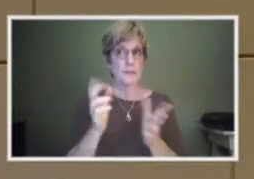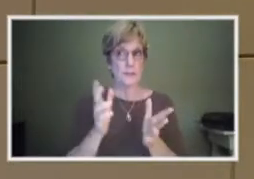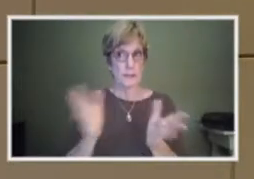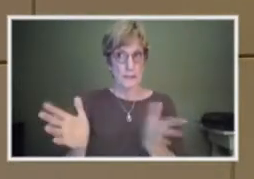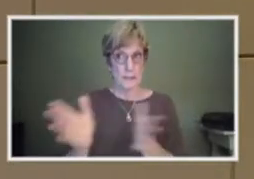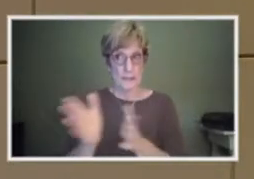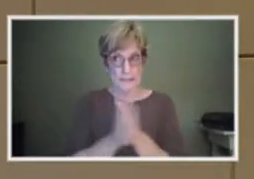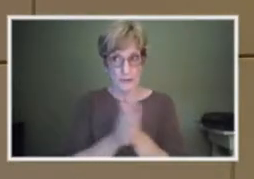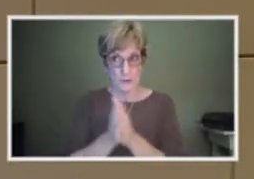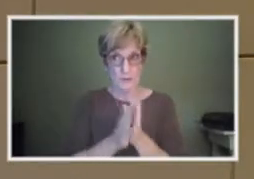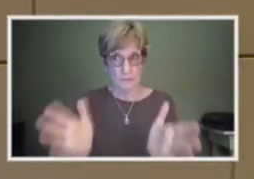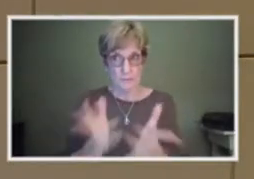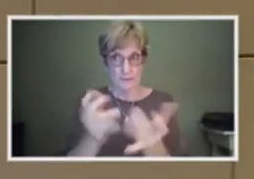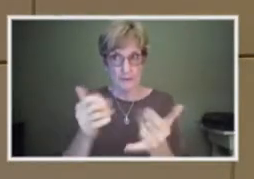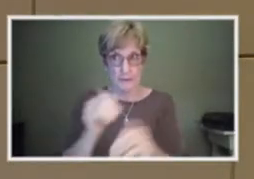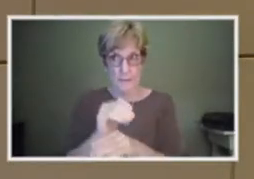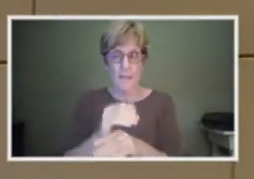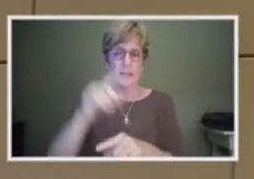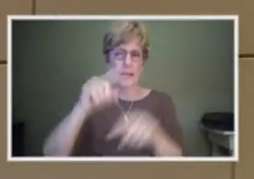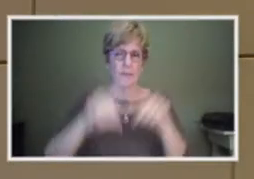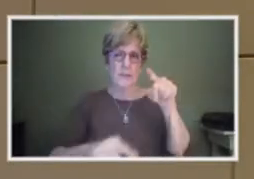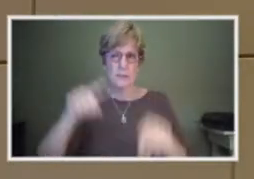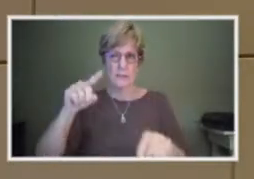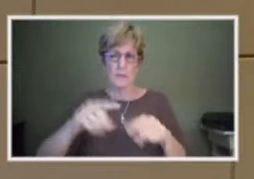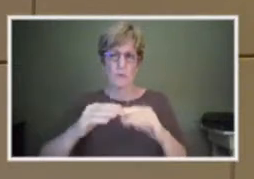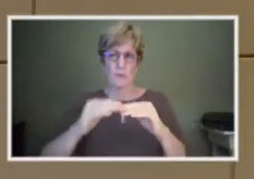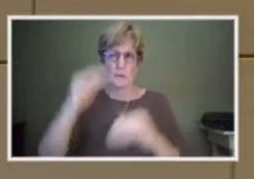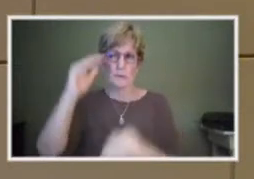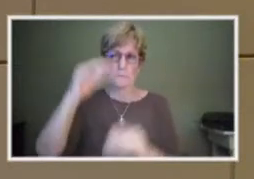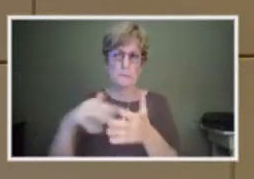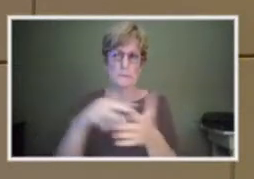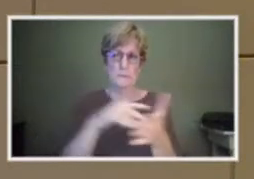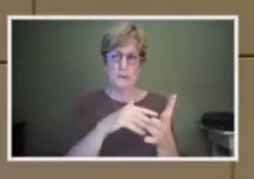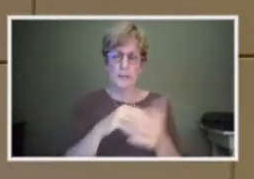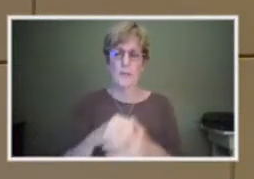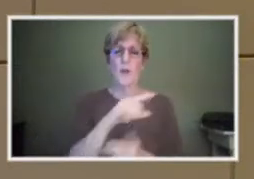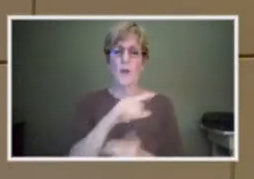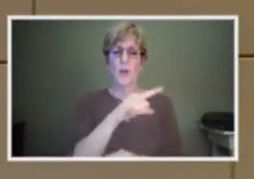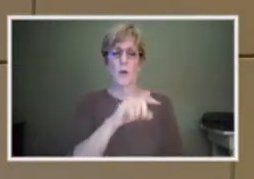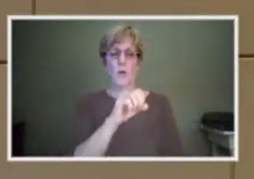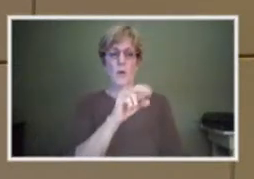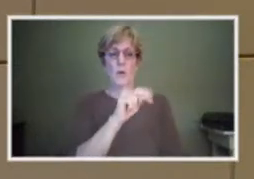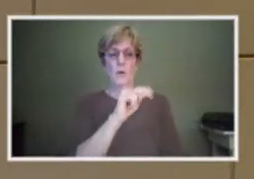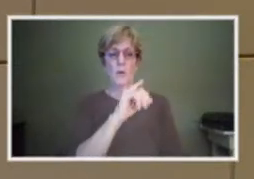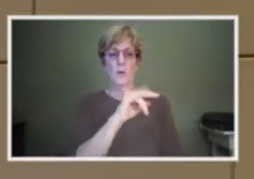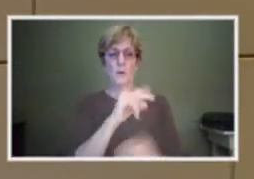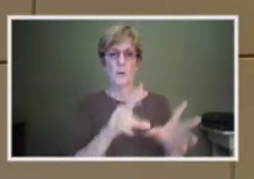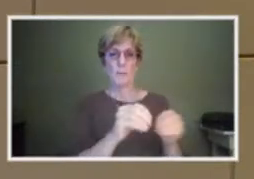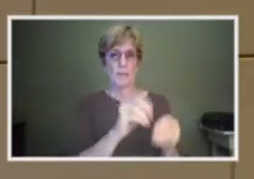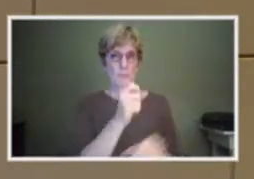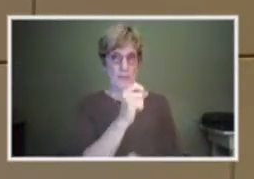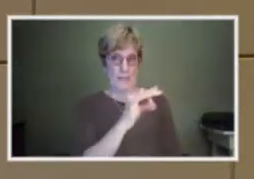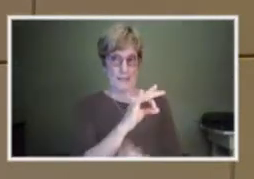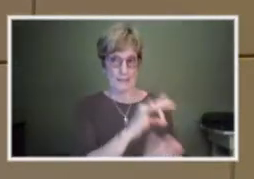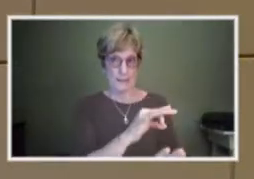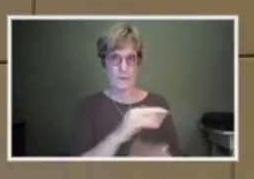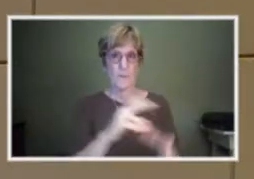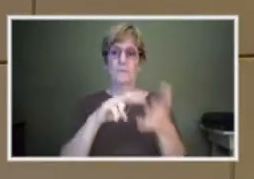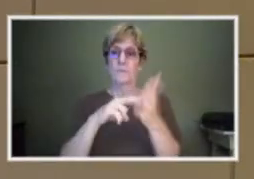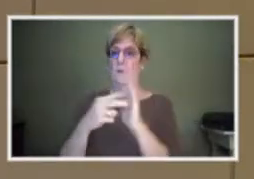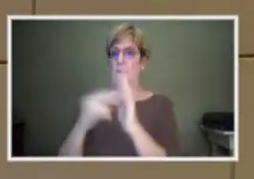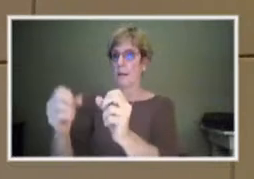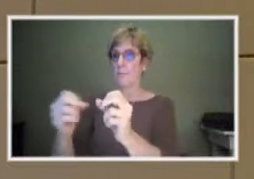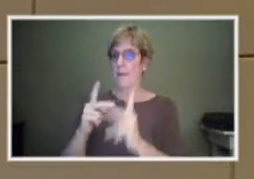the disparity study overview. Outside of the zoning meeting on the 19th, our intentions are to come back on the